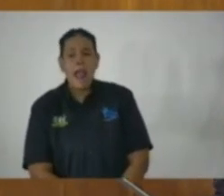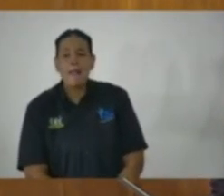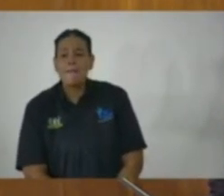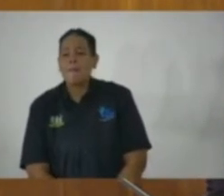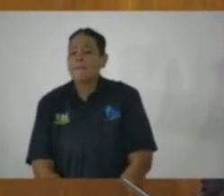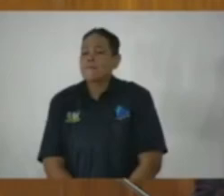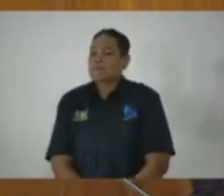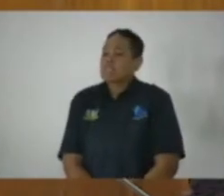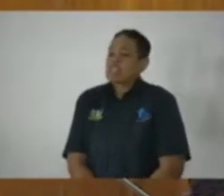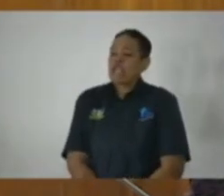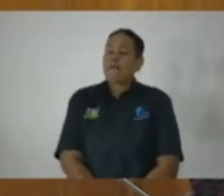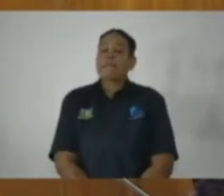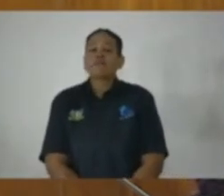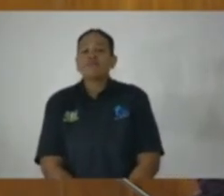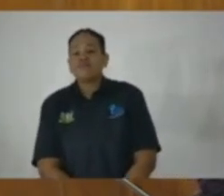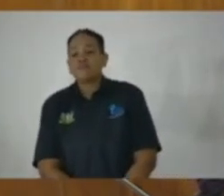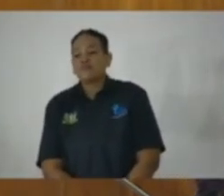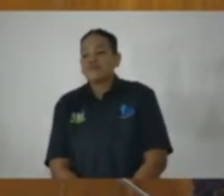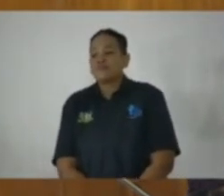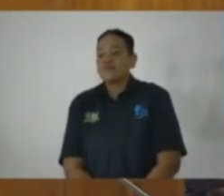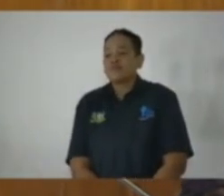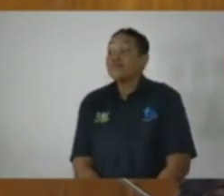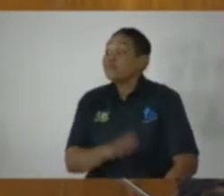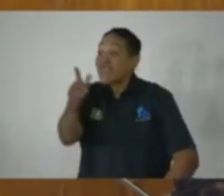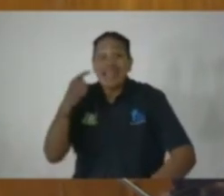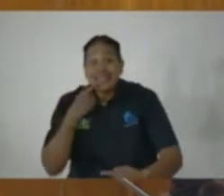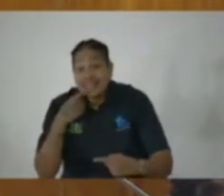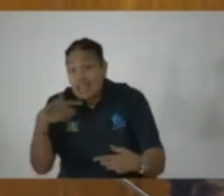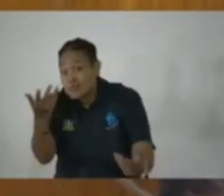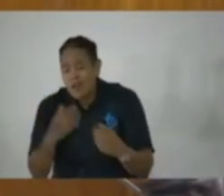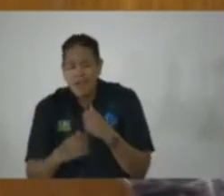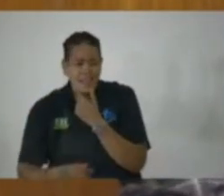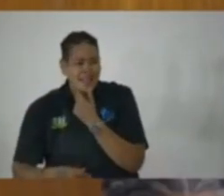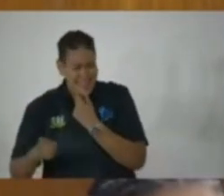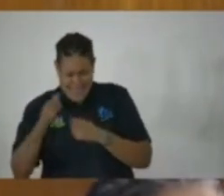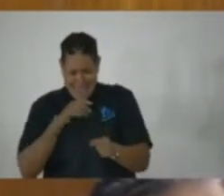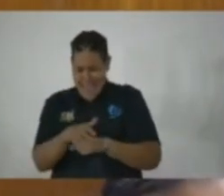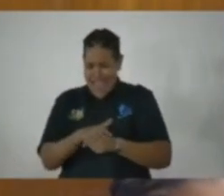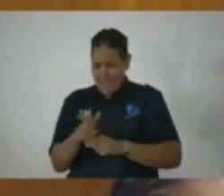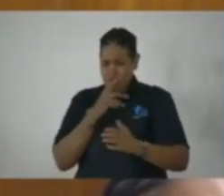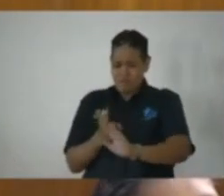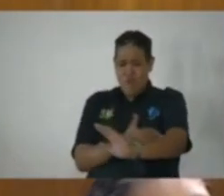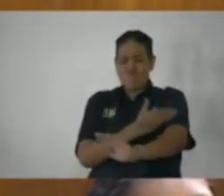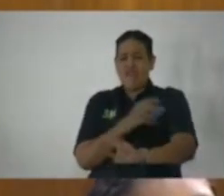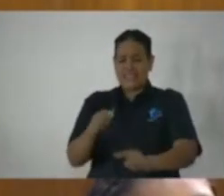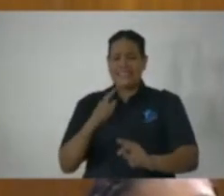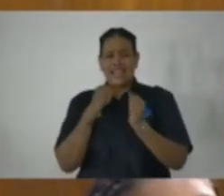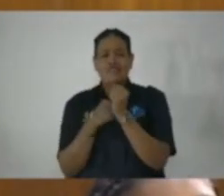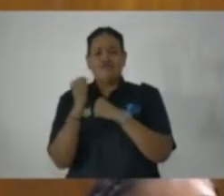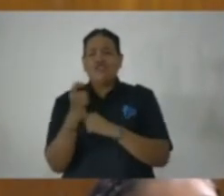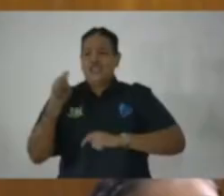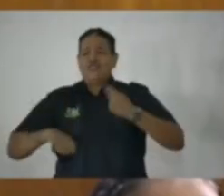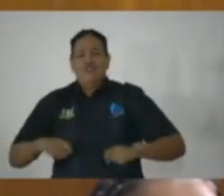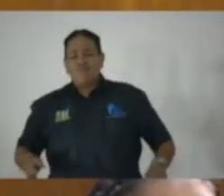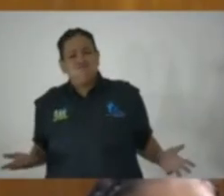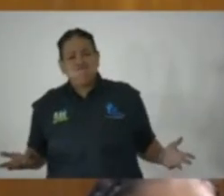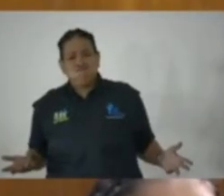What can go so? And then it says inadequate progress and structural